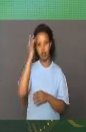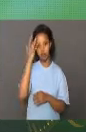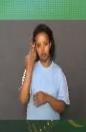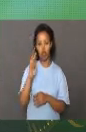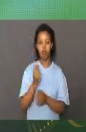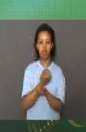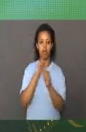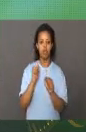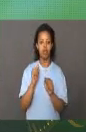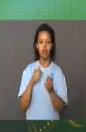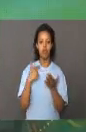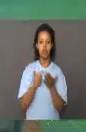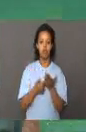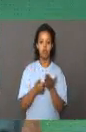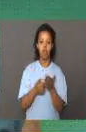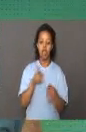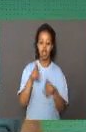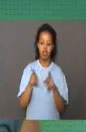and population control.